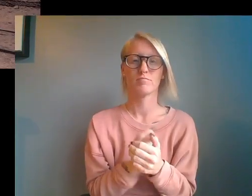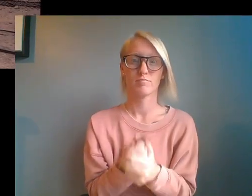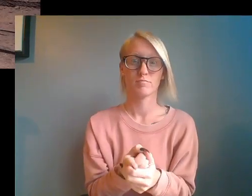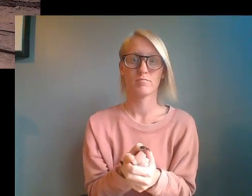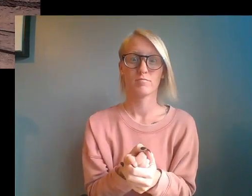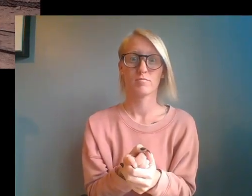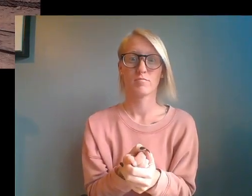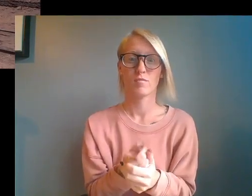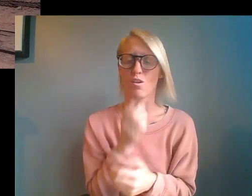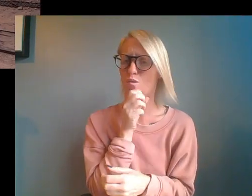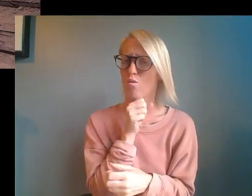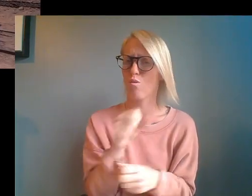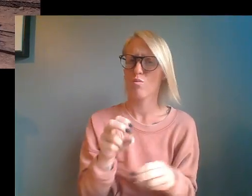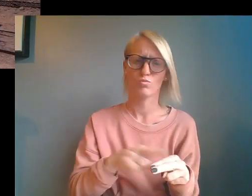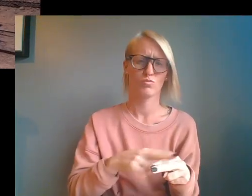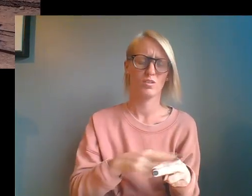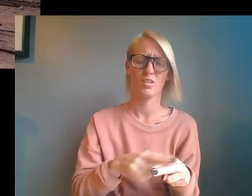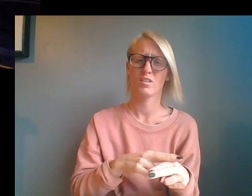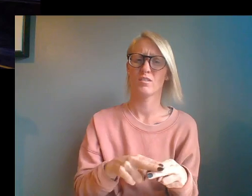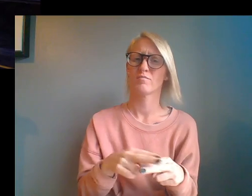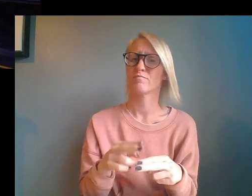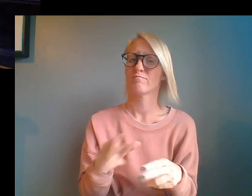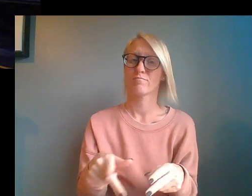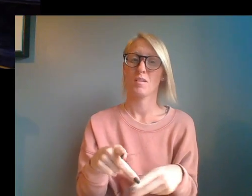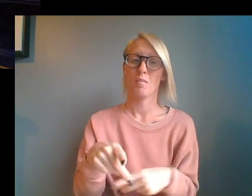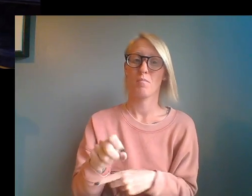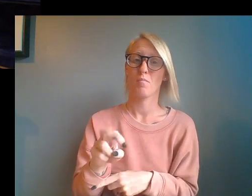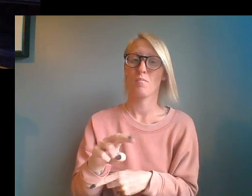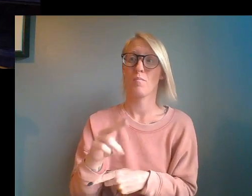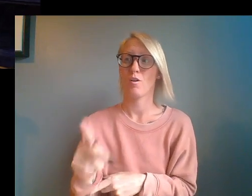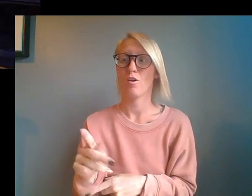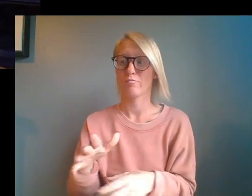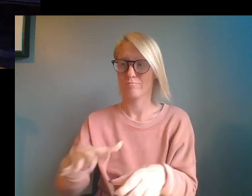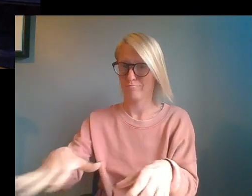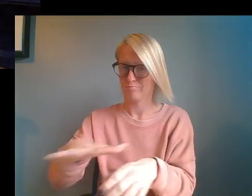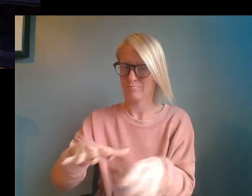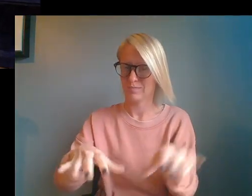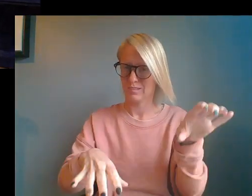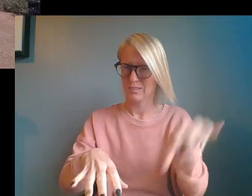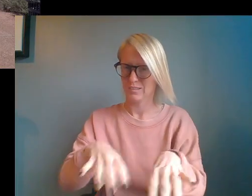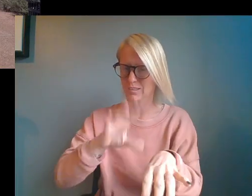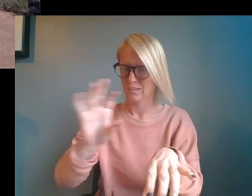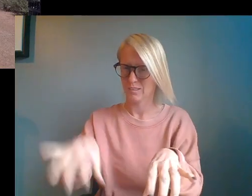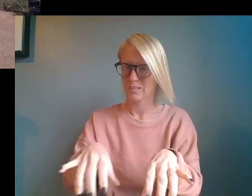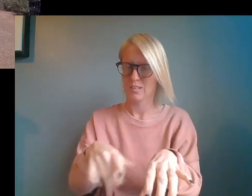signs, and these old trains were all in the park that's right next to the visitor center.